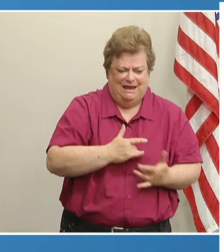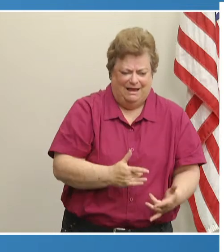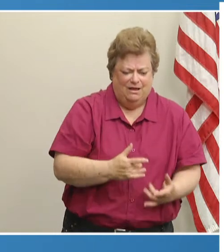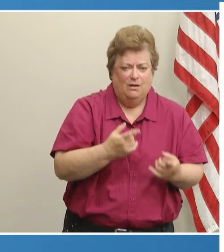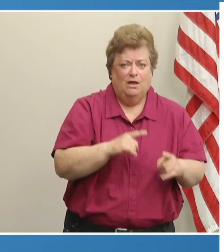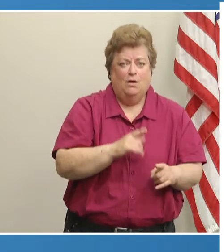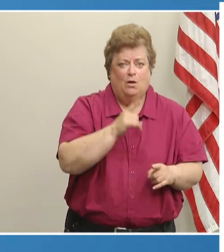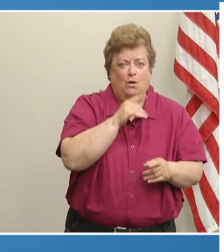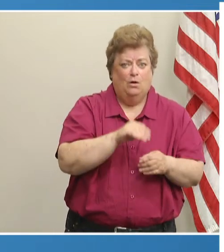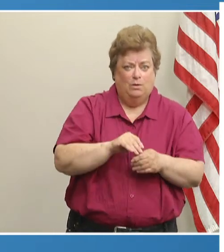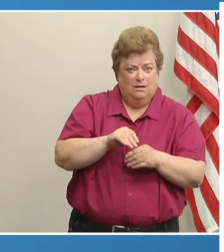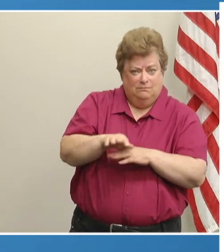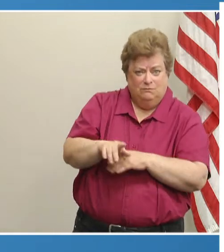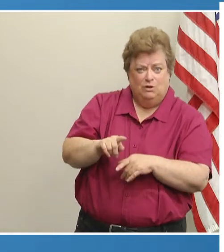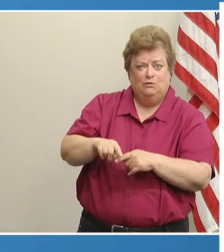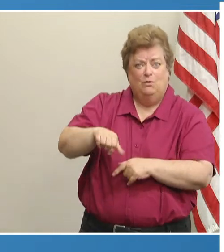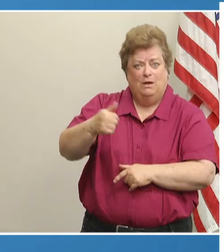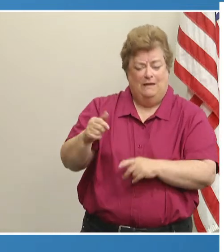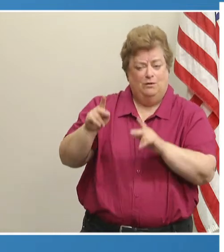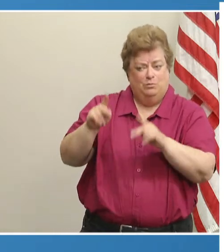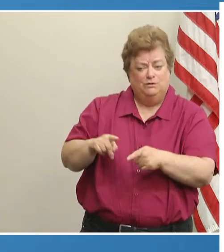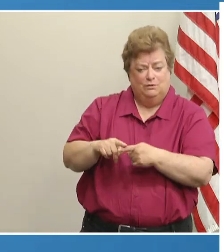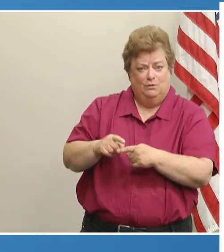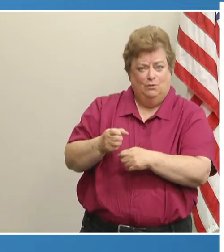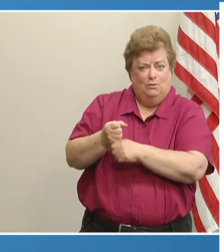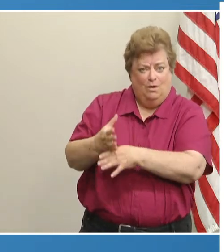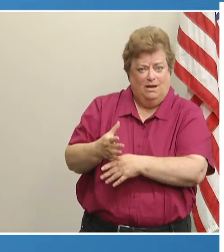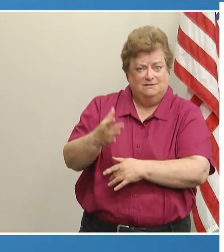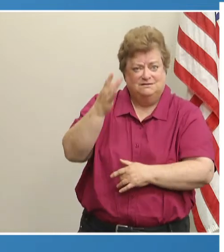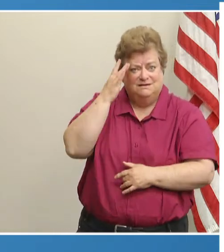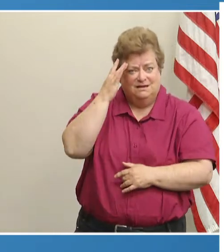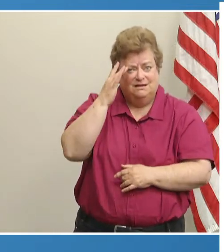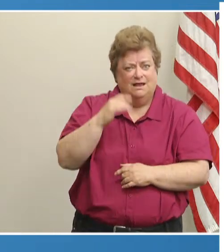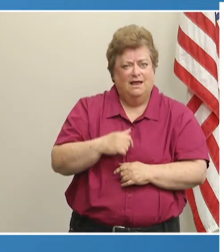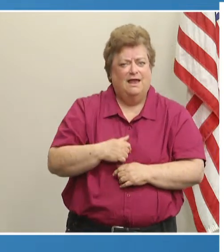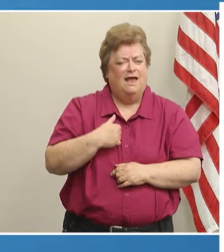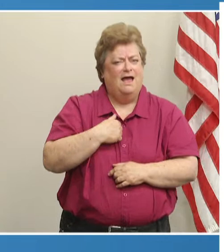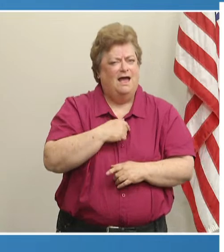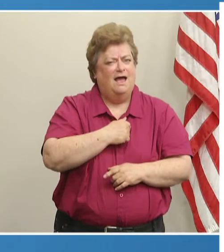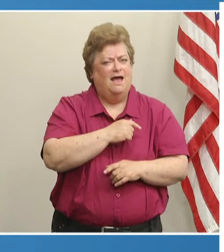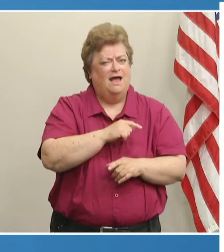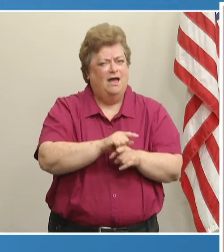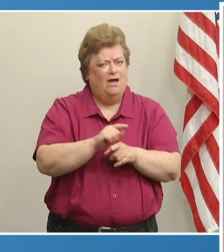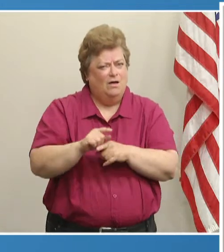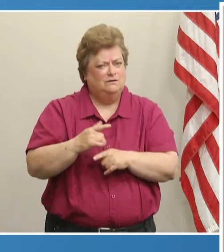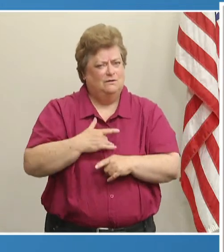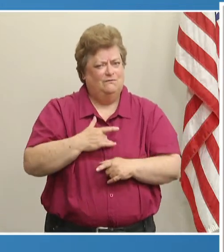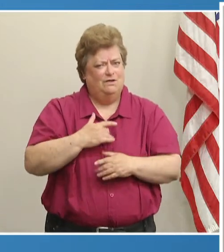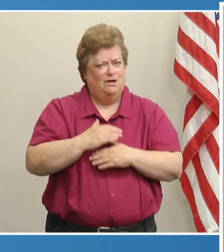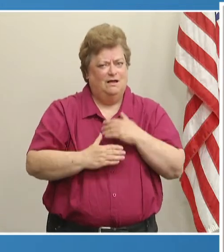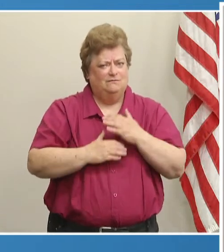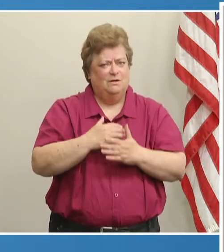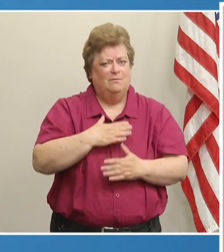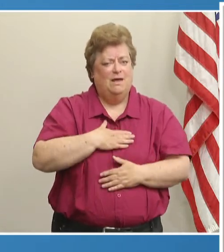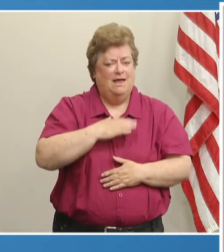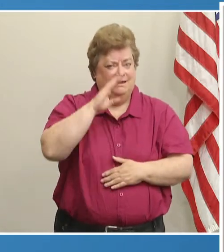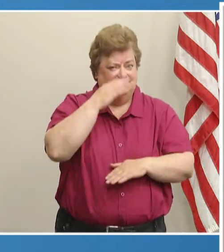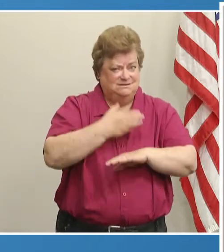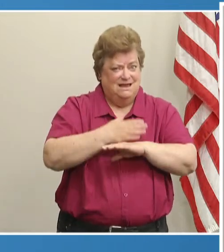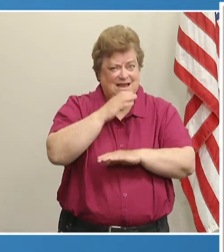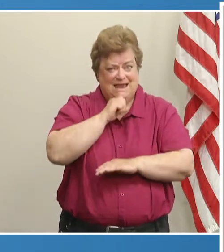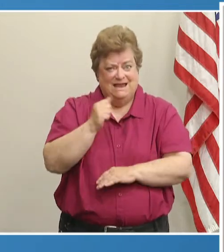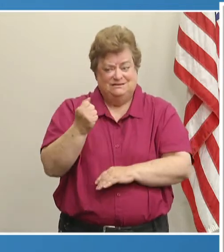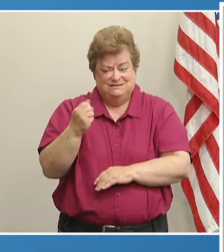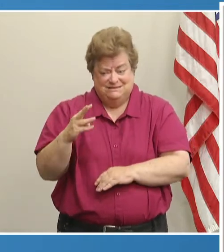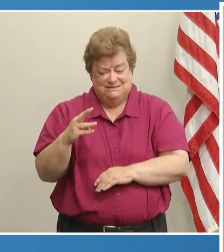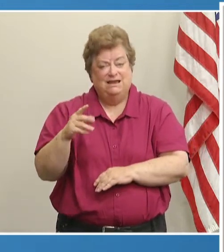is more vulnerable than she is to get sick. And I also take comfort knowing that because she and my 16-year-old son have had their first